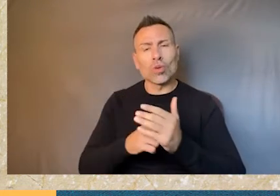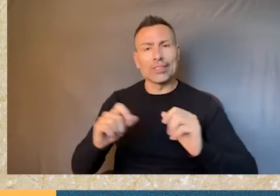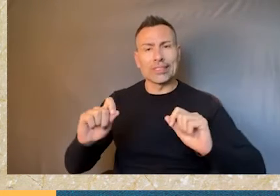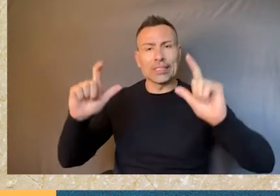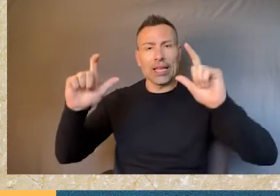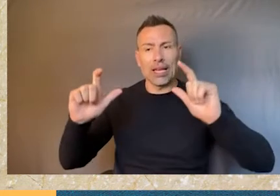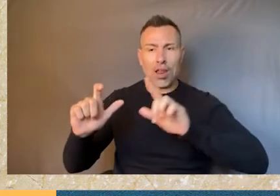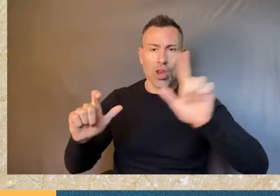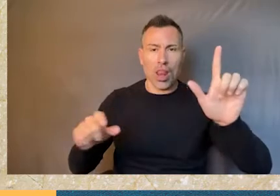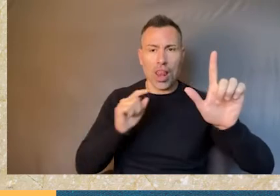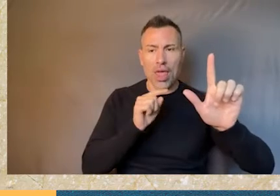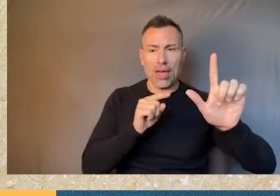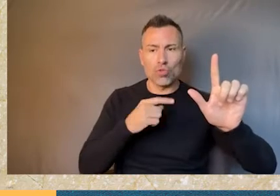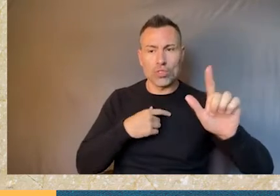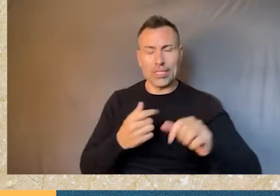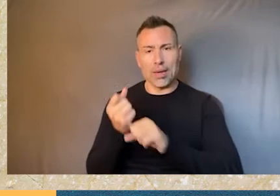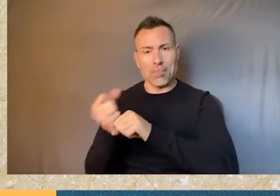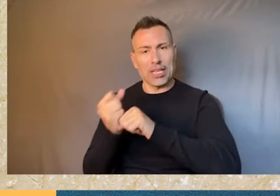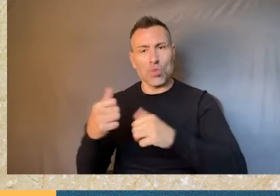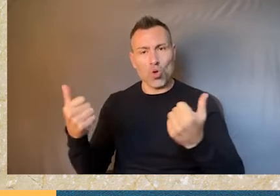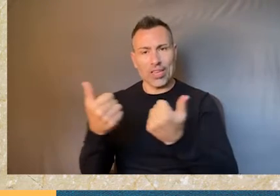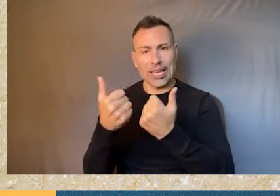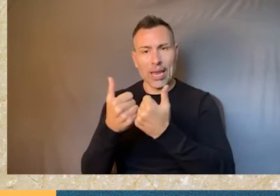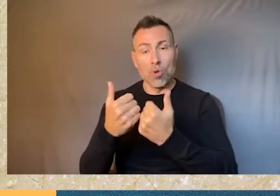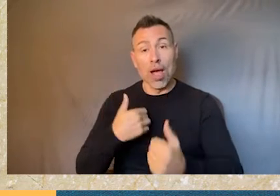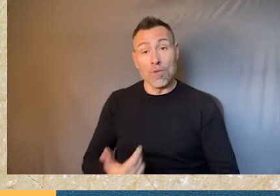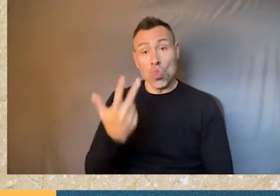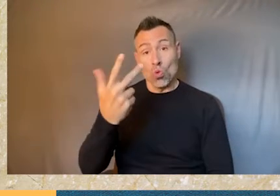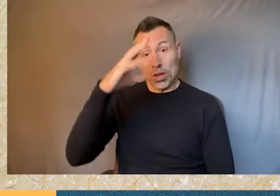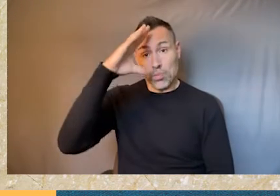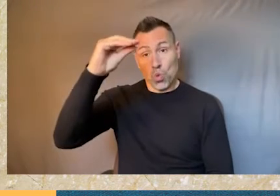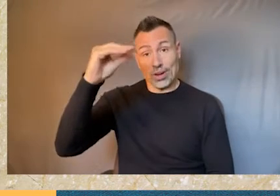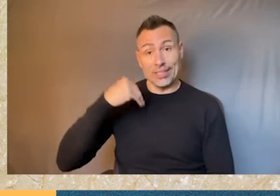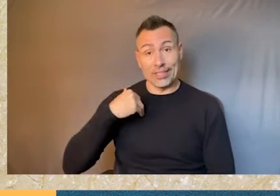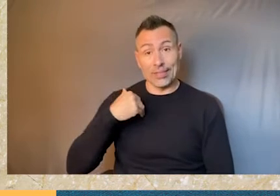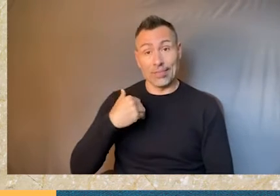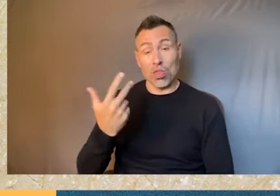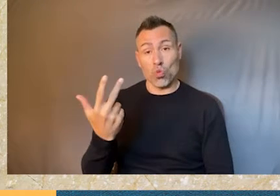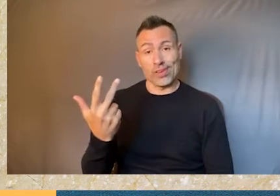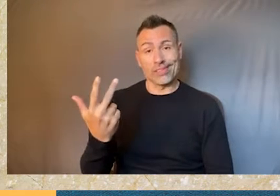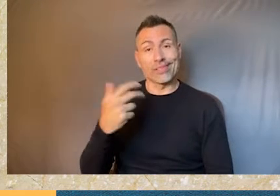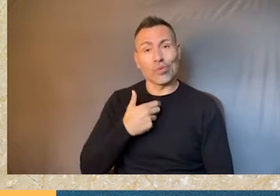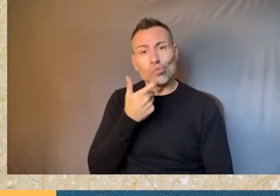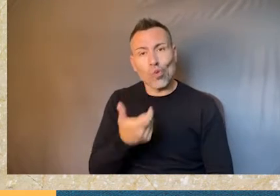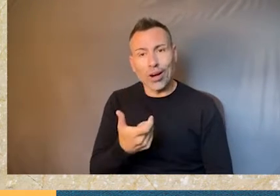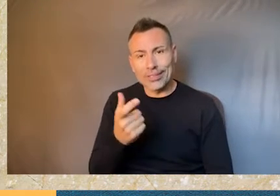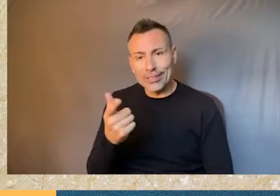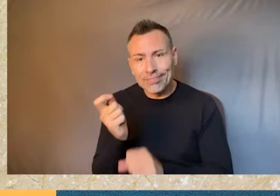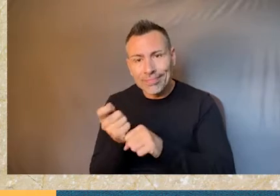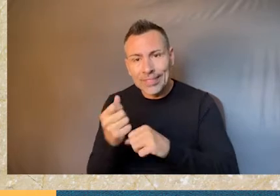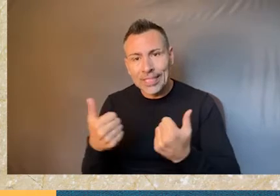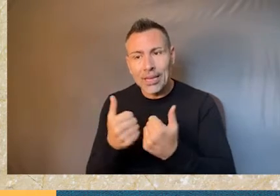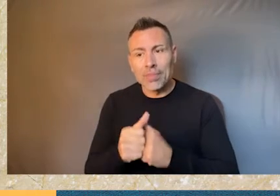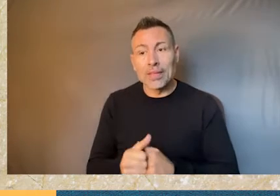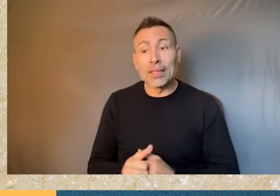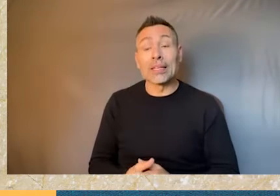baseball game. You're going to see 3 boys watching the baseball game in front of a fence. And you're going to notice that each boy has a